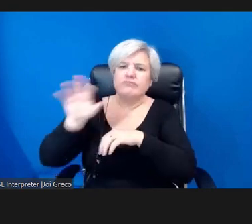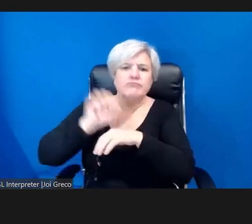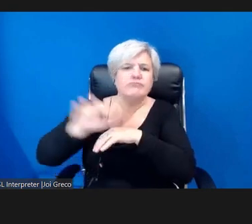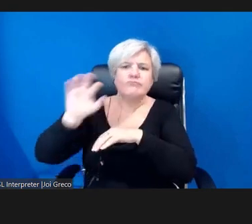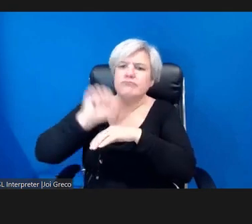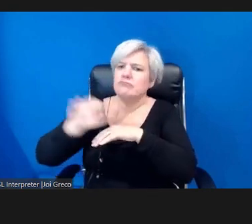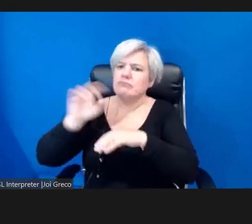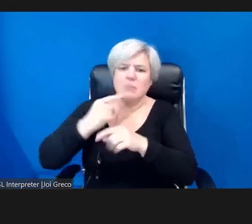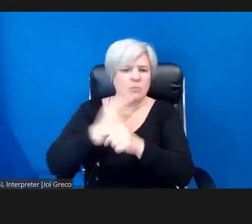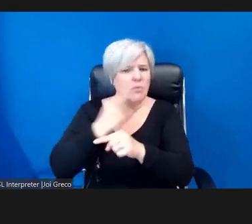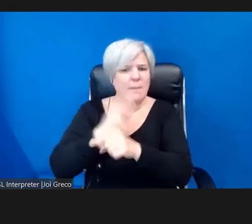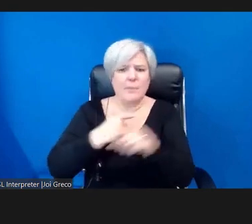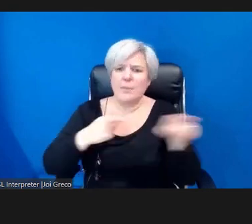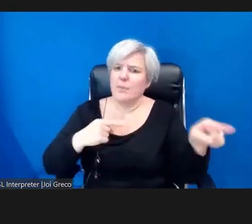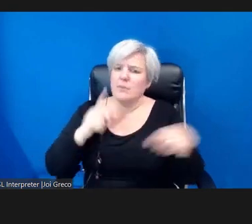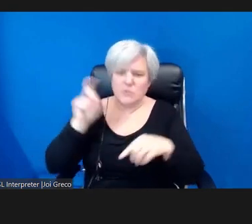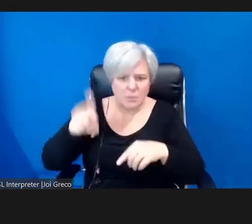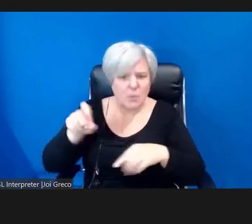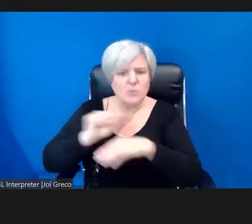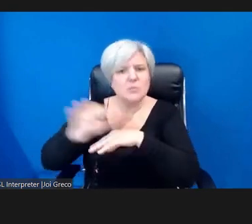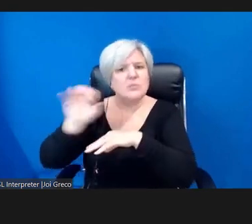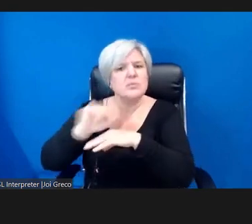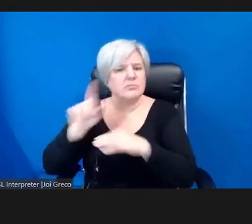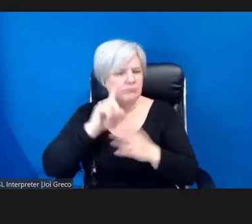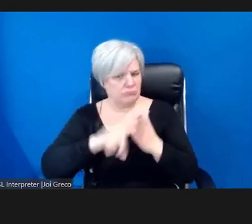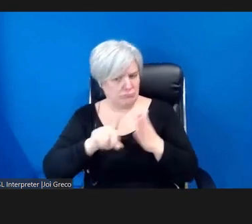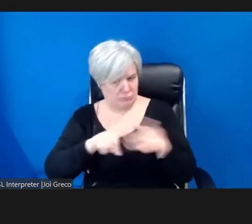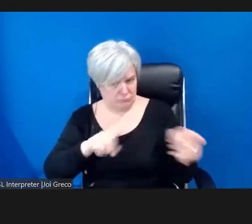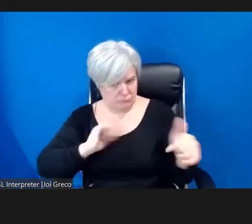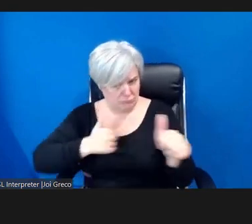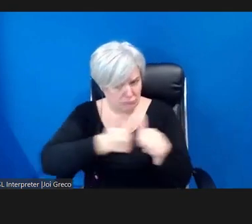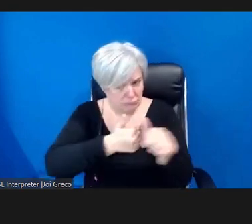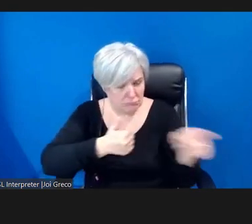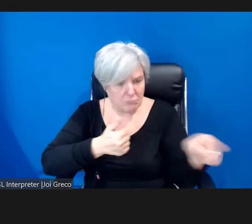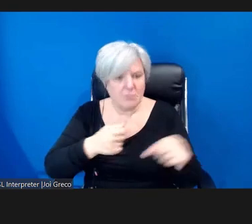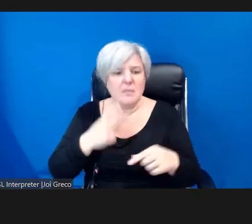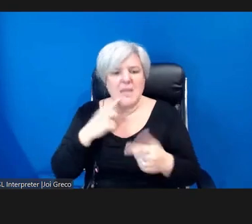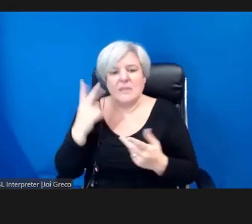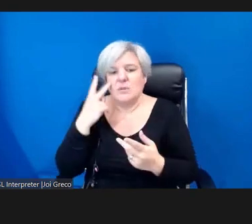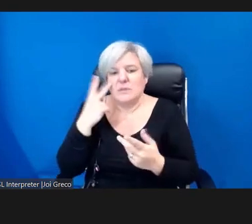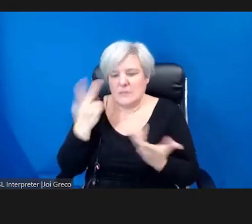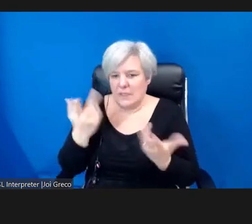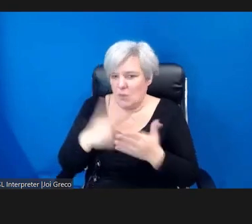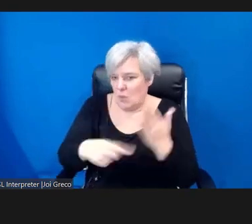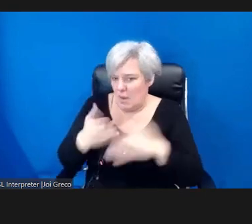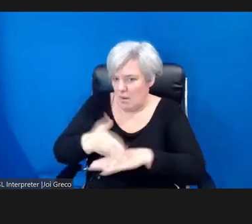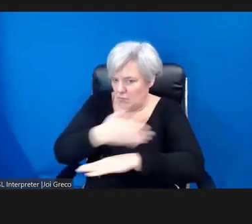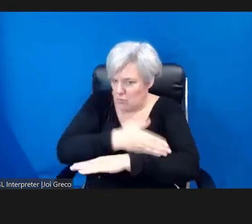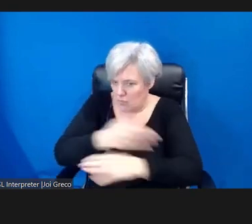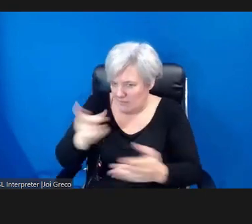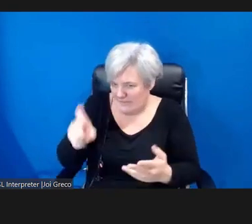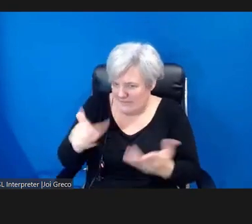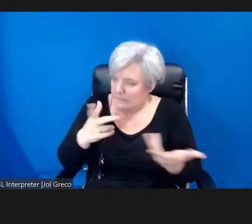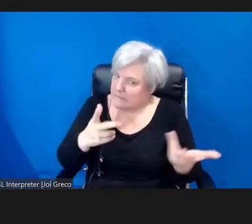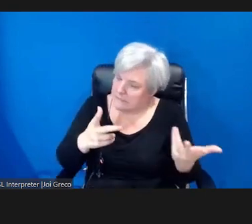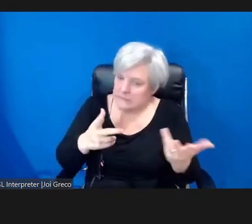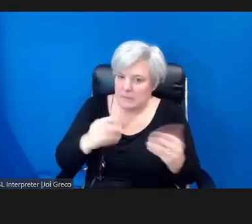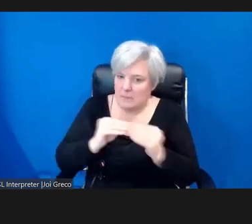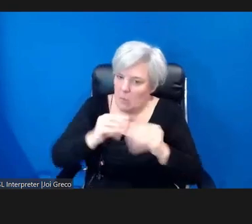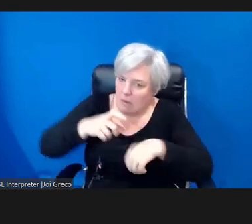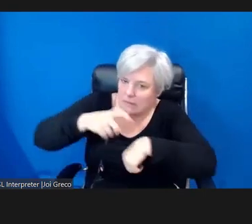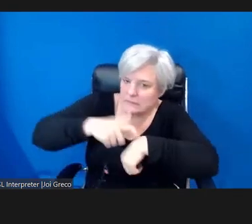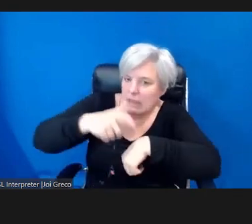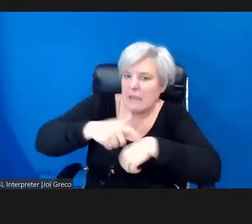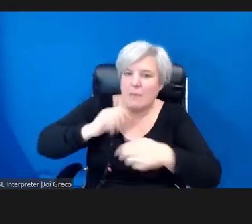again, focusing on program strengths and areas where improvements may be needed. Additional topics